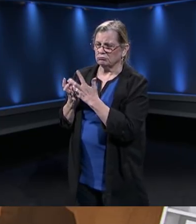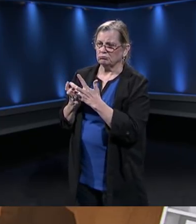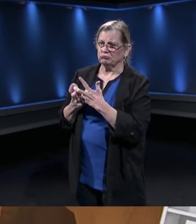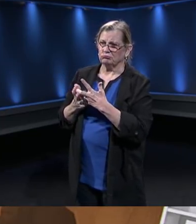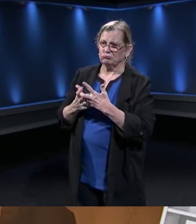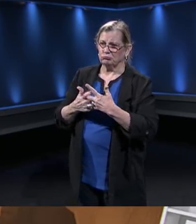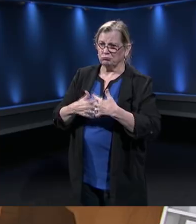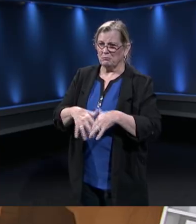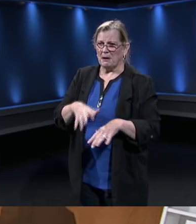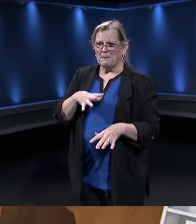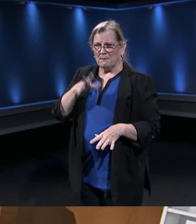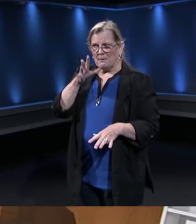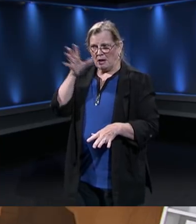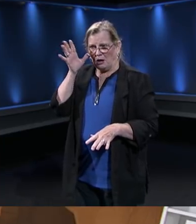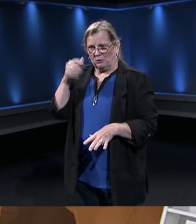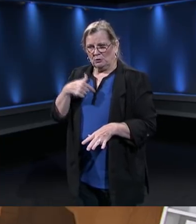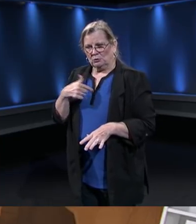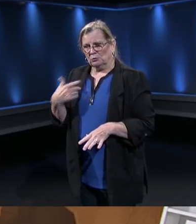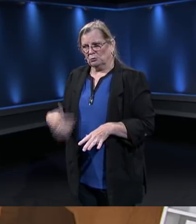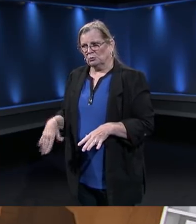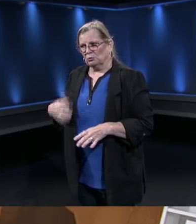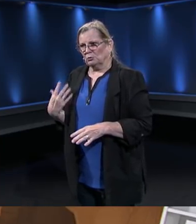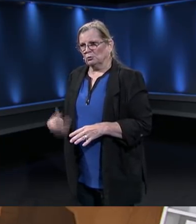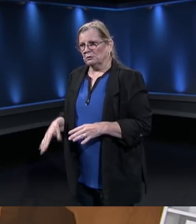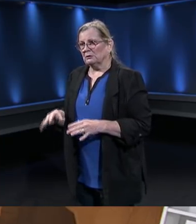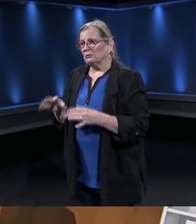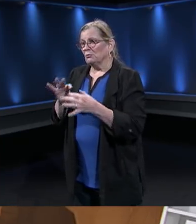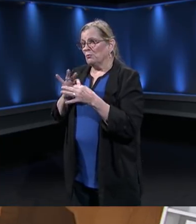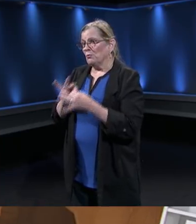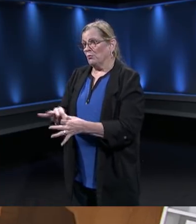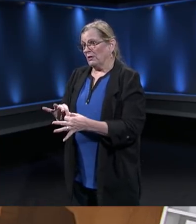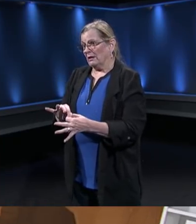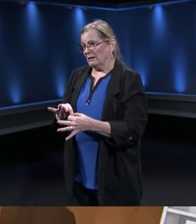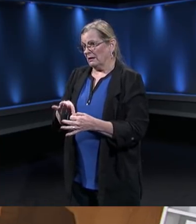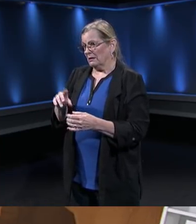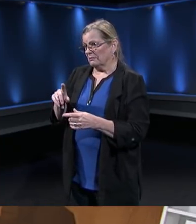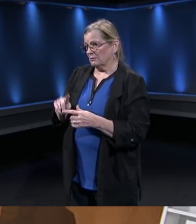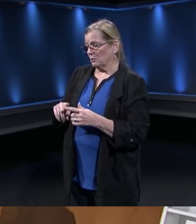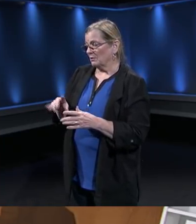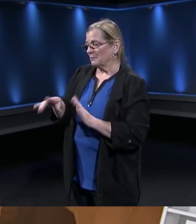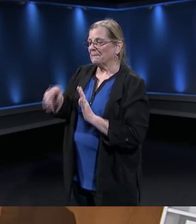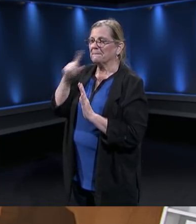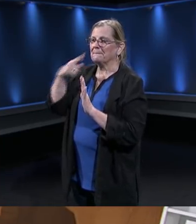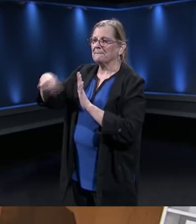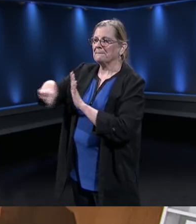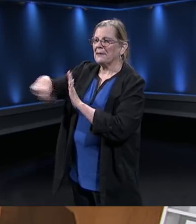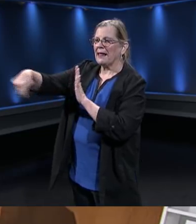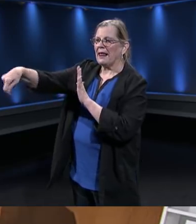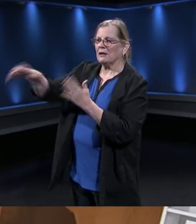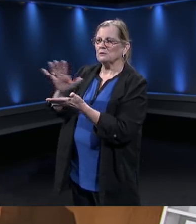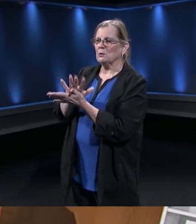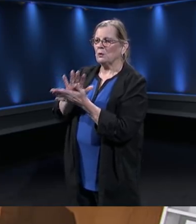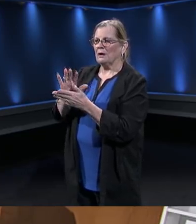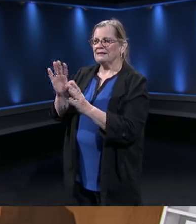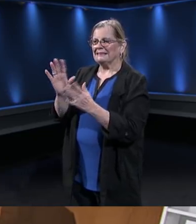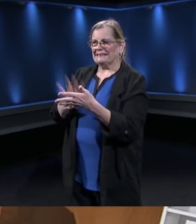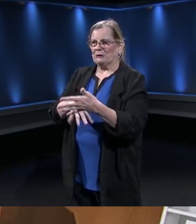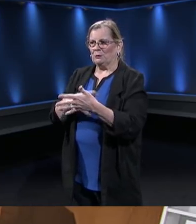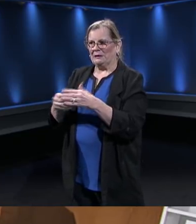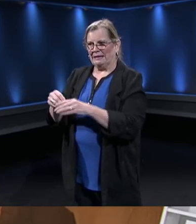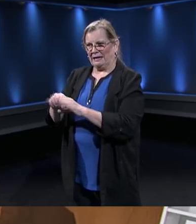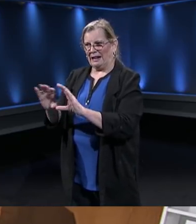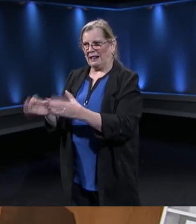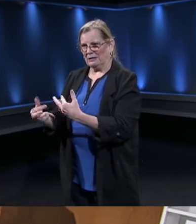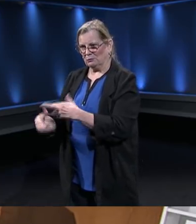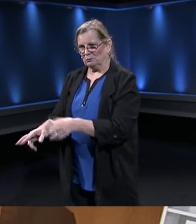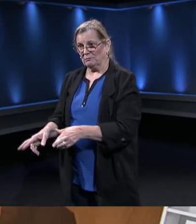So my question is related to bell times, especially for the middle school. I'm really concerned after talking with my kids, who are also talking with